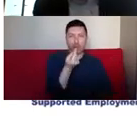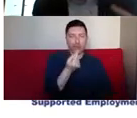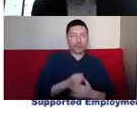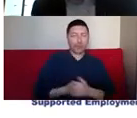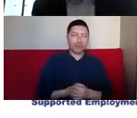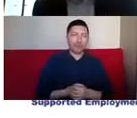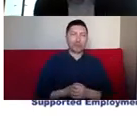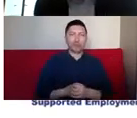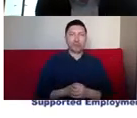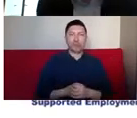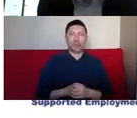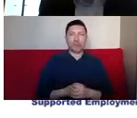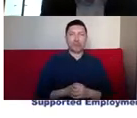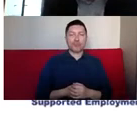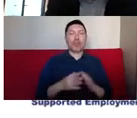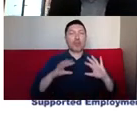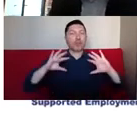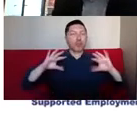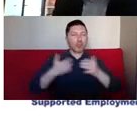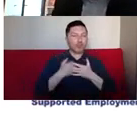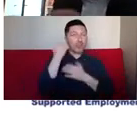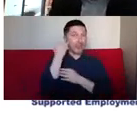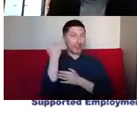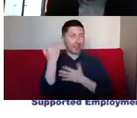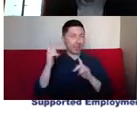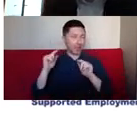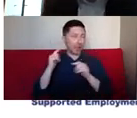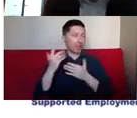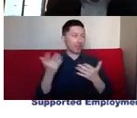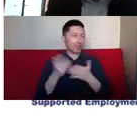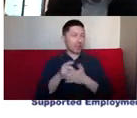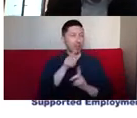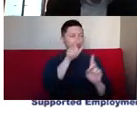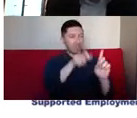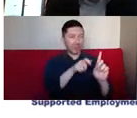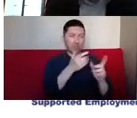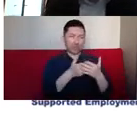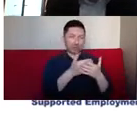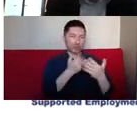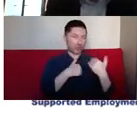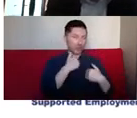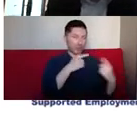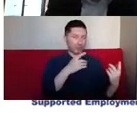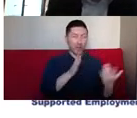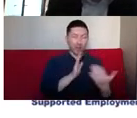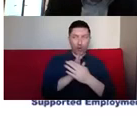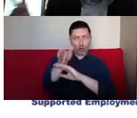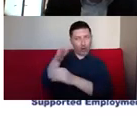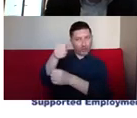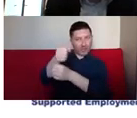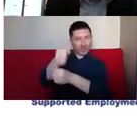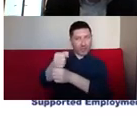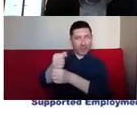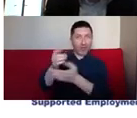with disabilities to achieve sustainable long-term employment, and then on the other hand, to support businesses, the